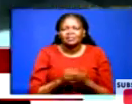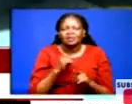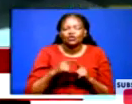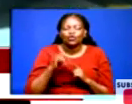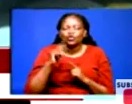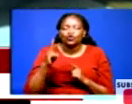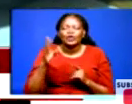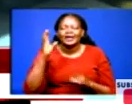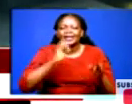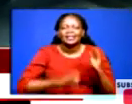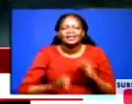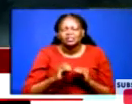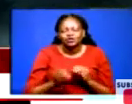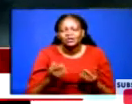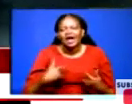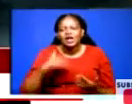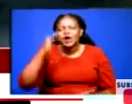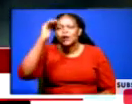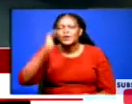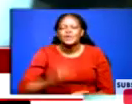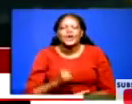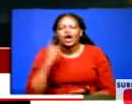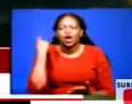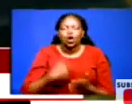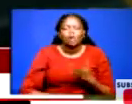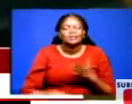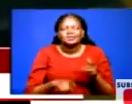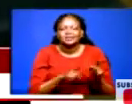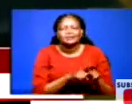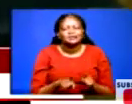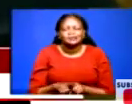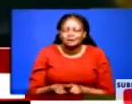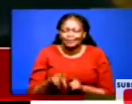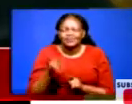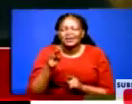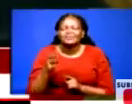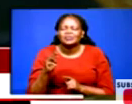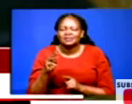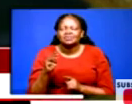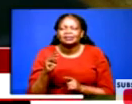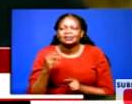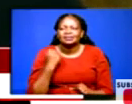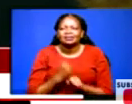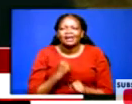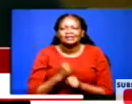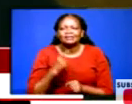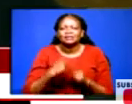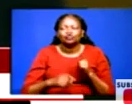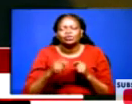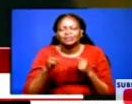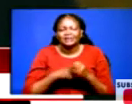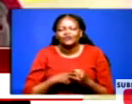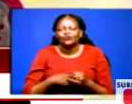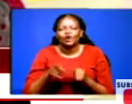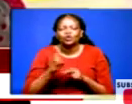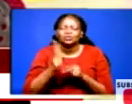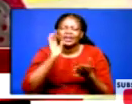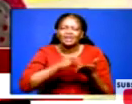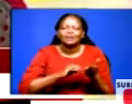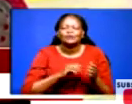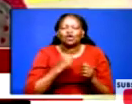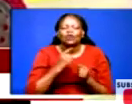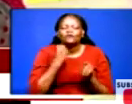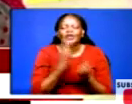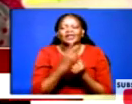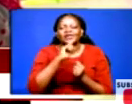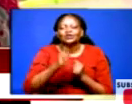election saw a reduction in cost, as some KIMS kits purchased in 2017 were reused, with only 14,000 new